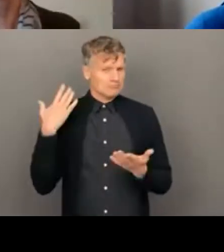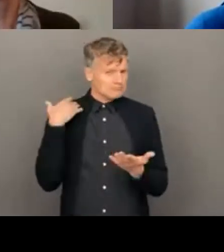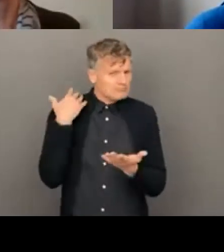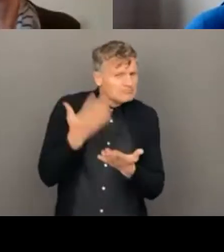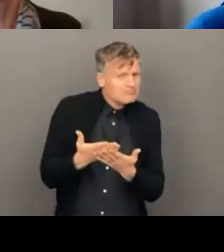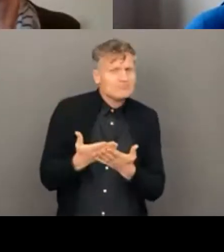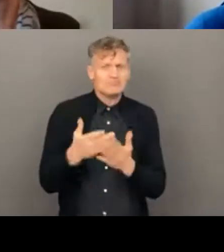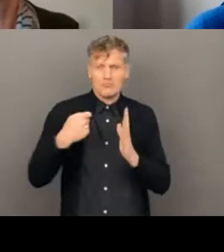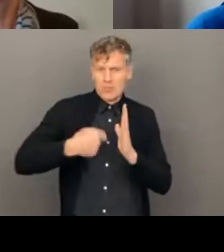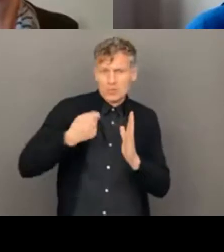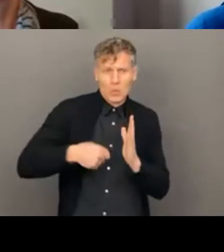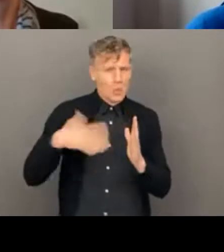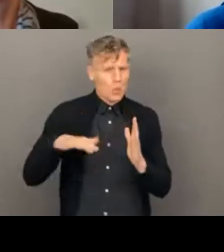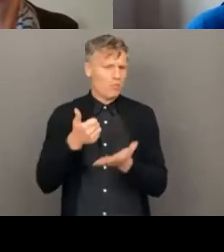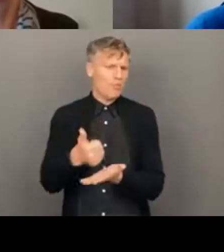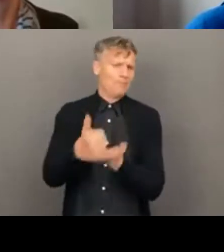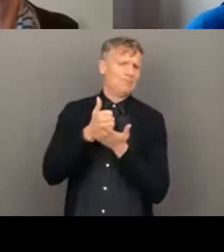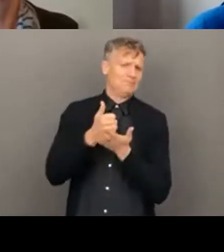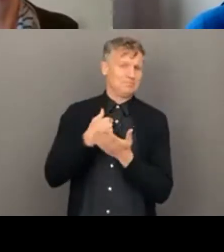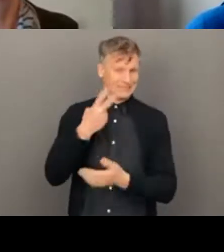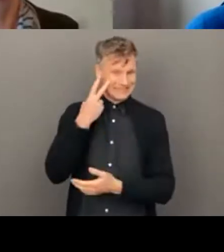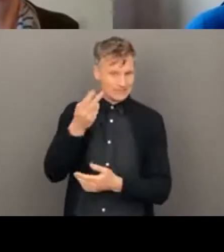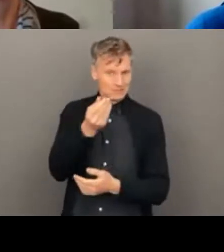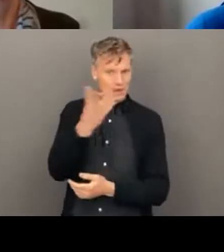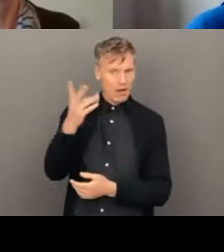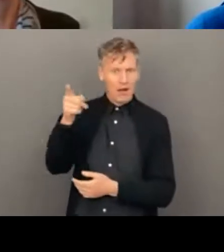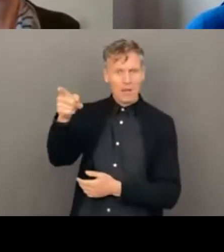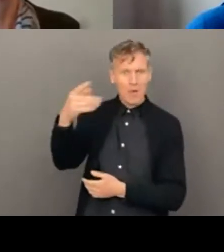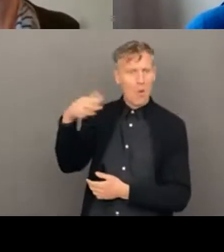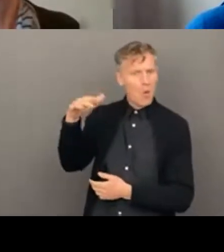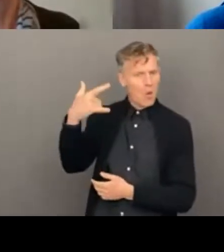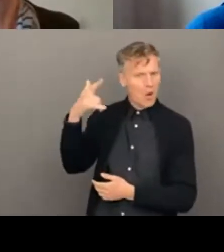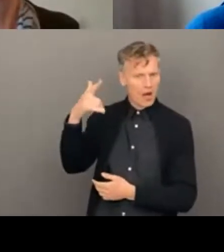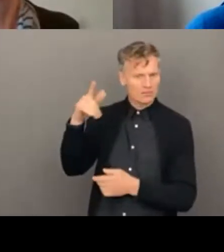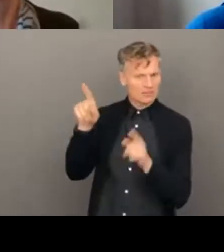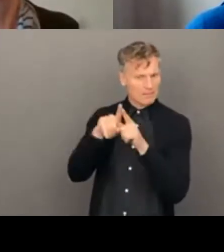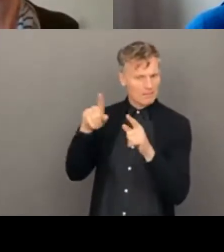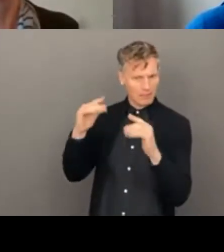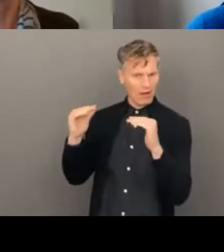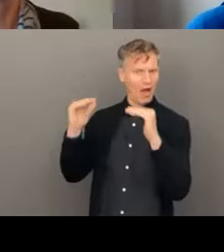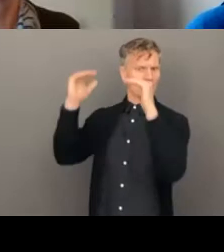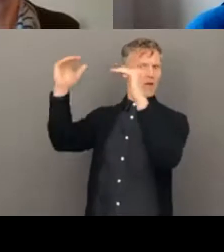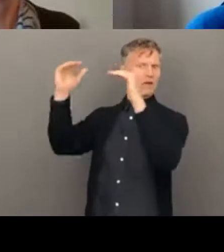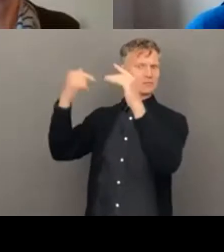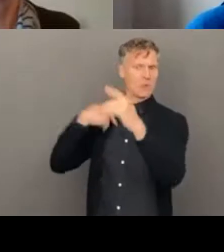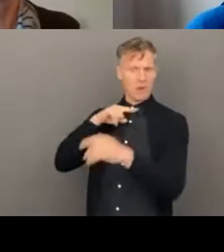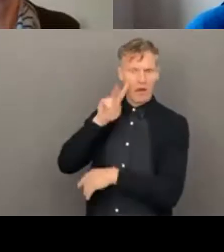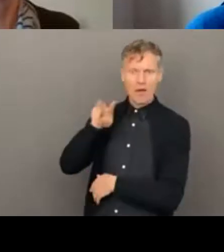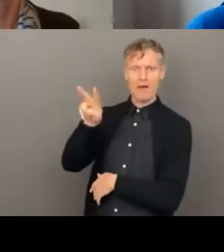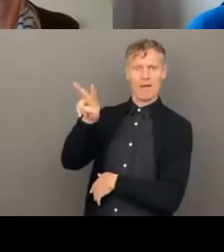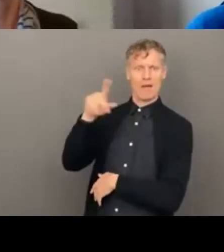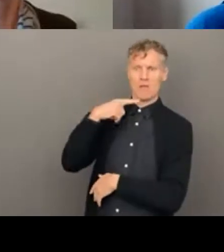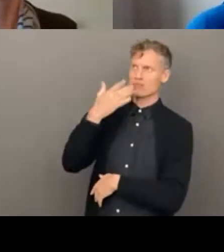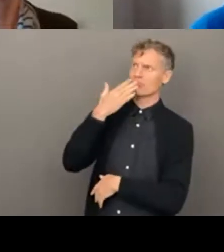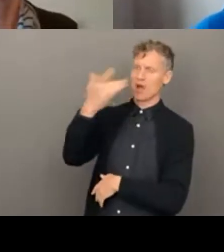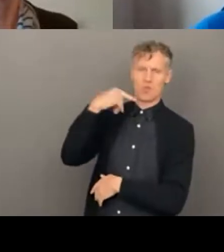of steps ahead. We're seeing people who are, much further ahead, and we've been learning. And so for us, our commitment is to continue that